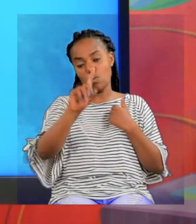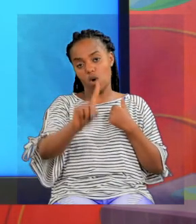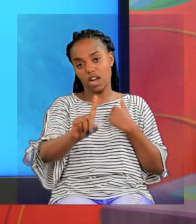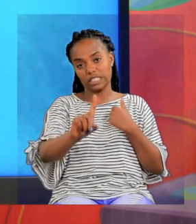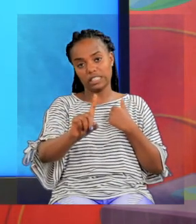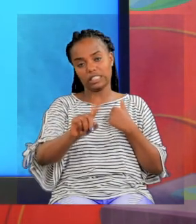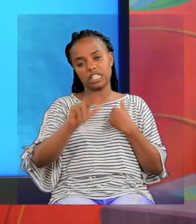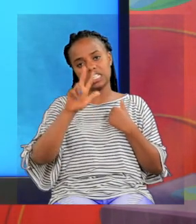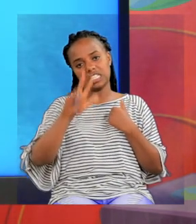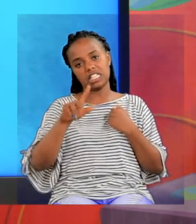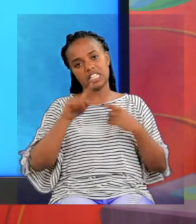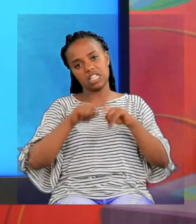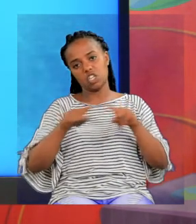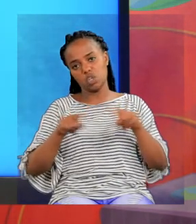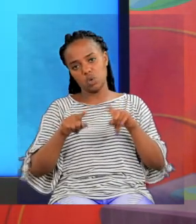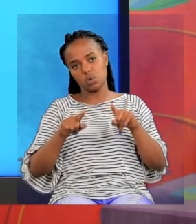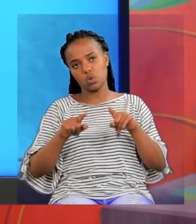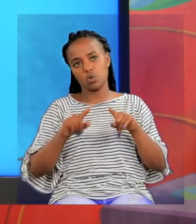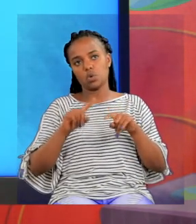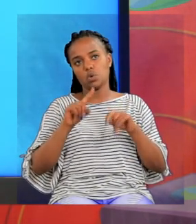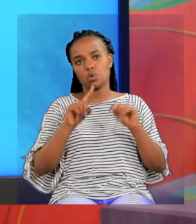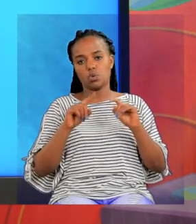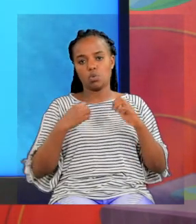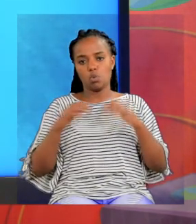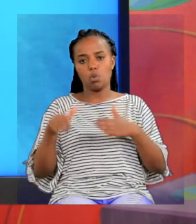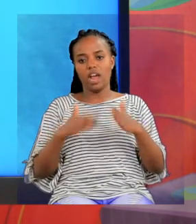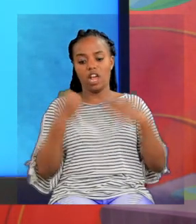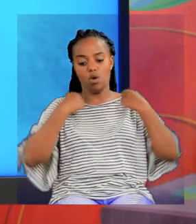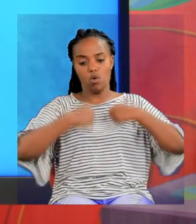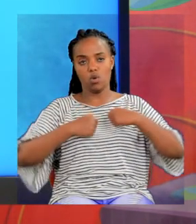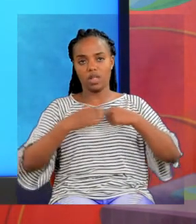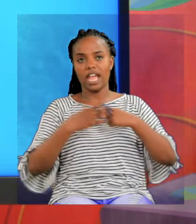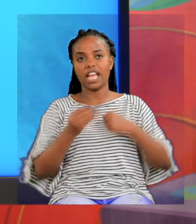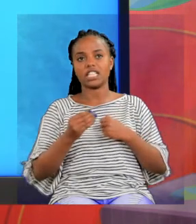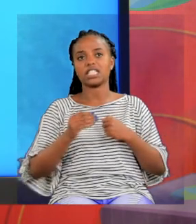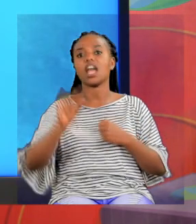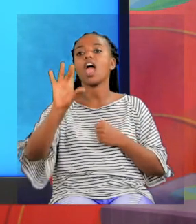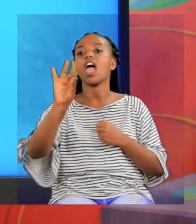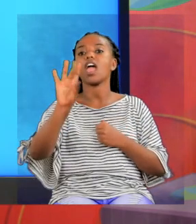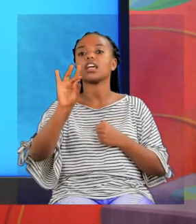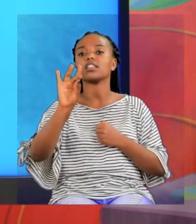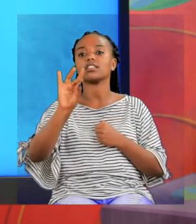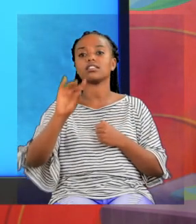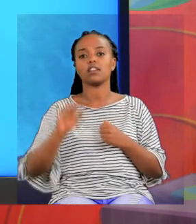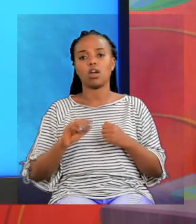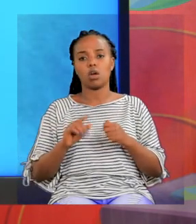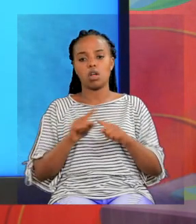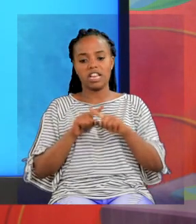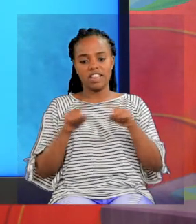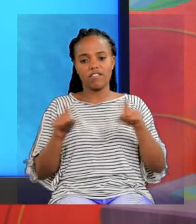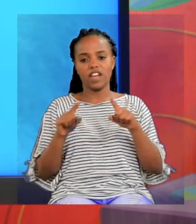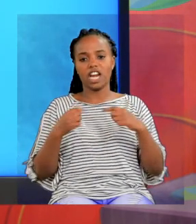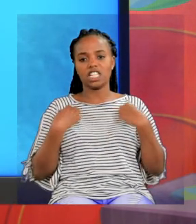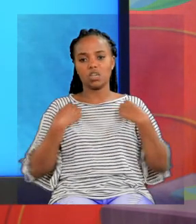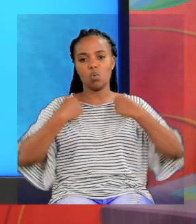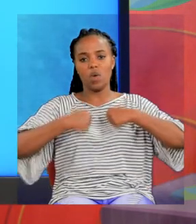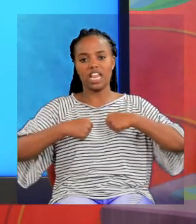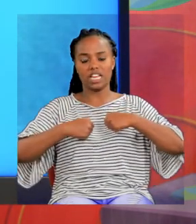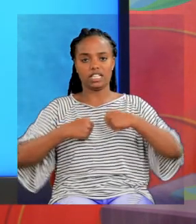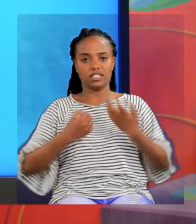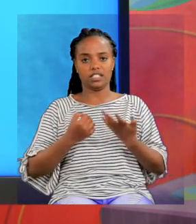ways of wearing style for coat, and eight different wearing style for